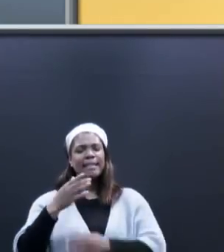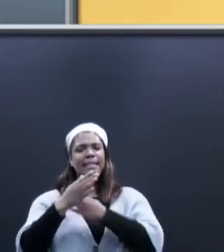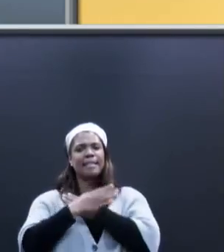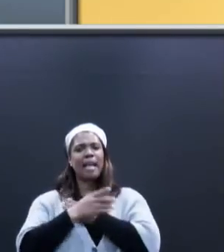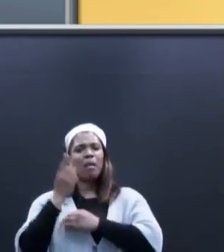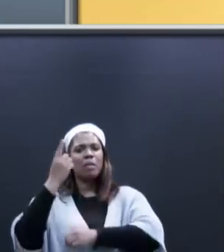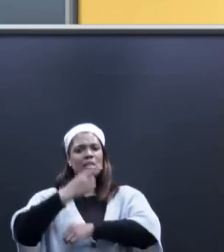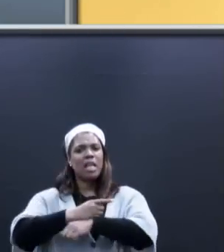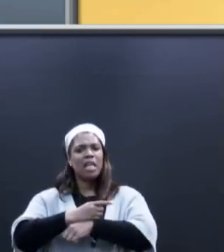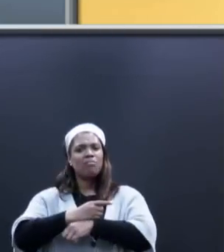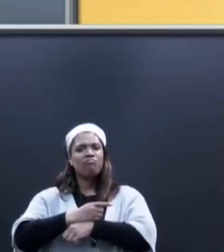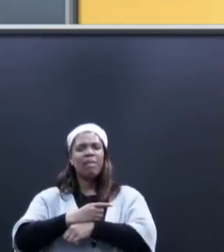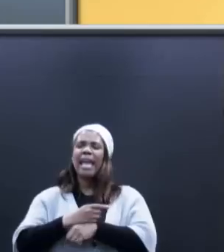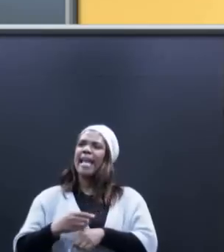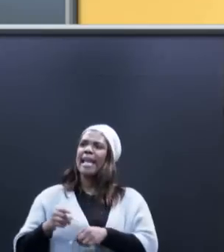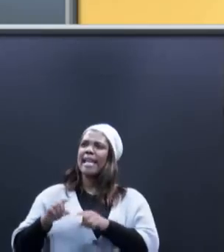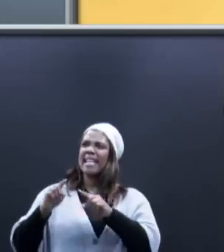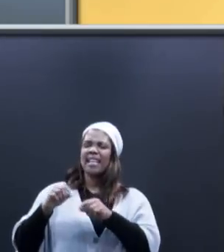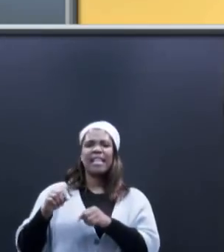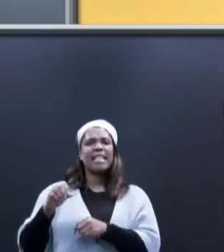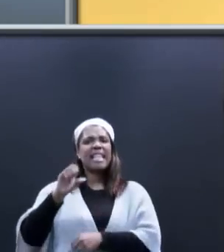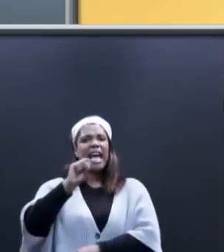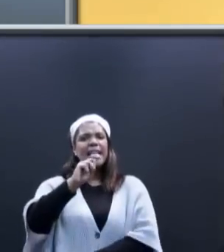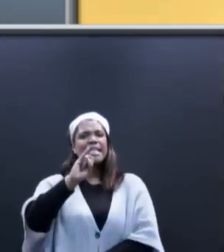sign between him and his people.